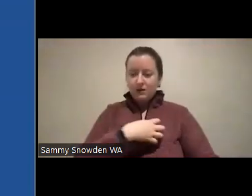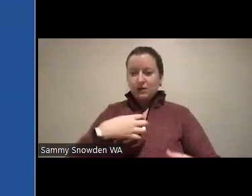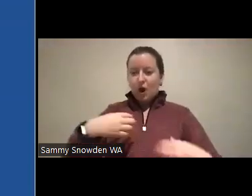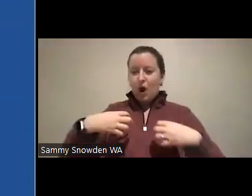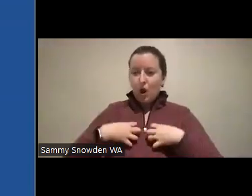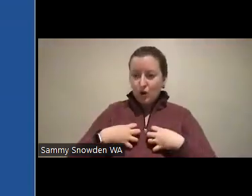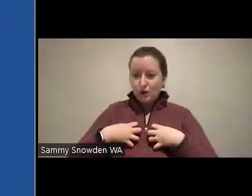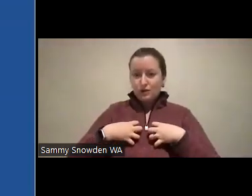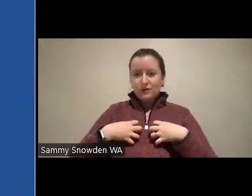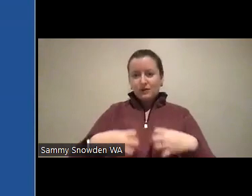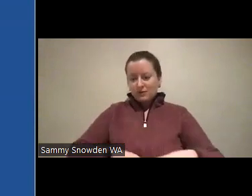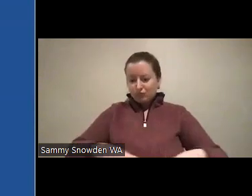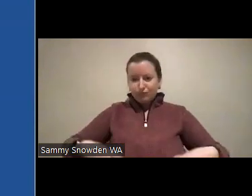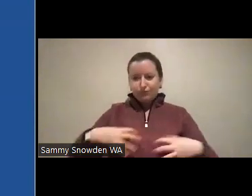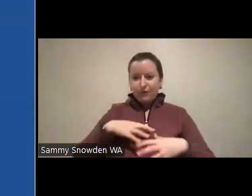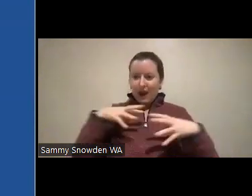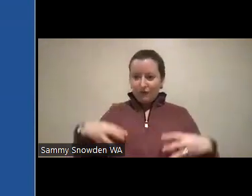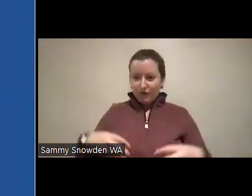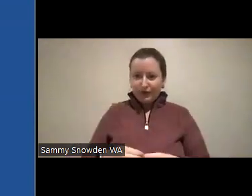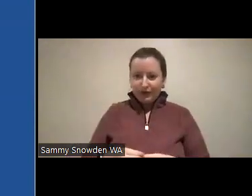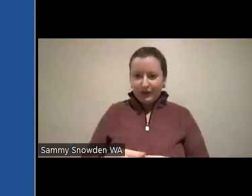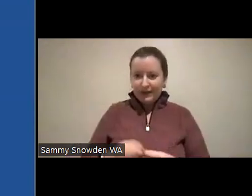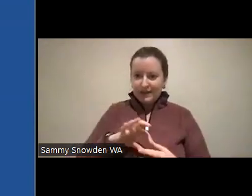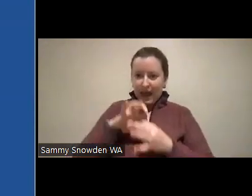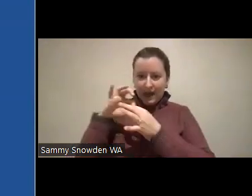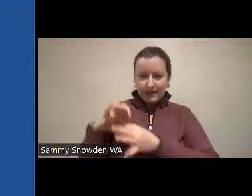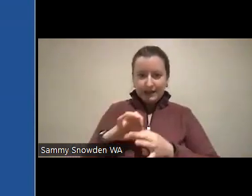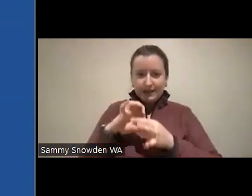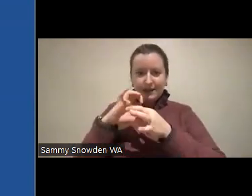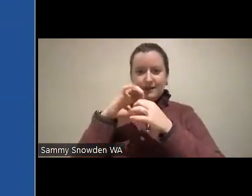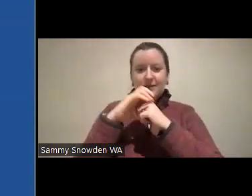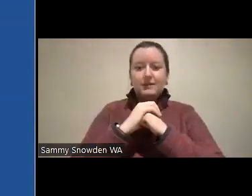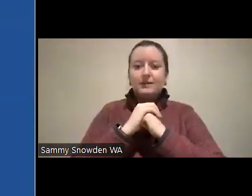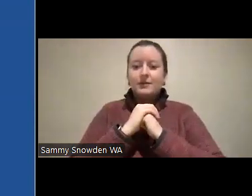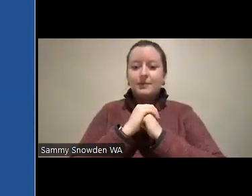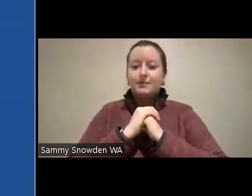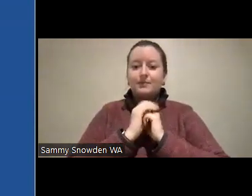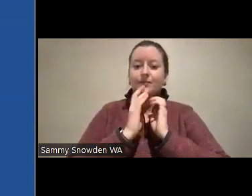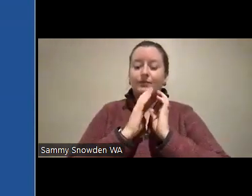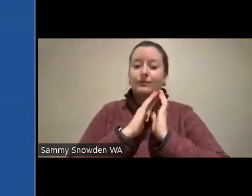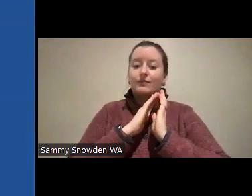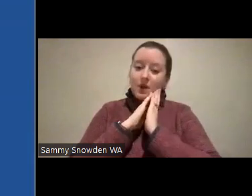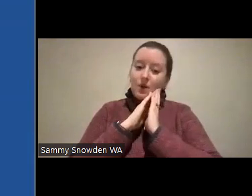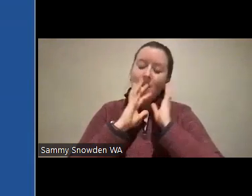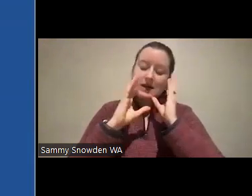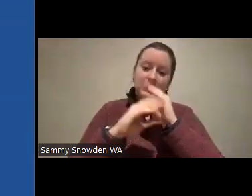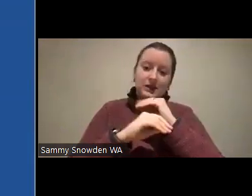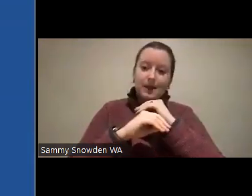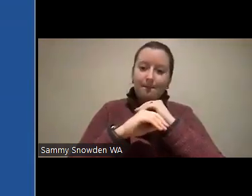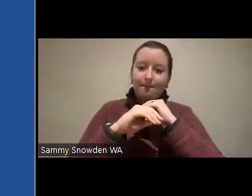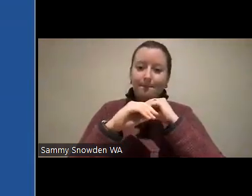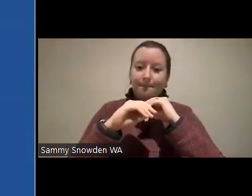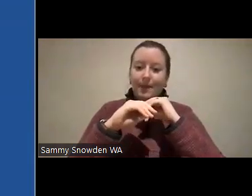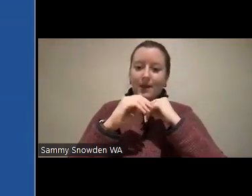serotonin and melatonin. So serotonin is the hormone that is most produced